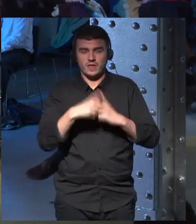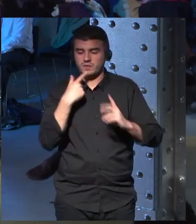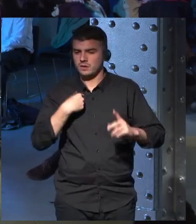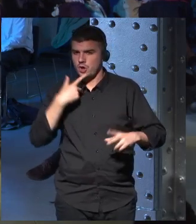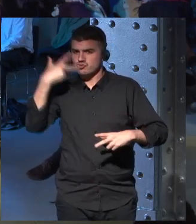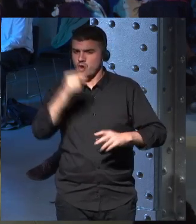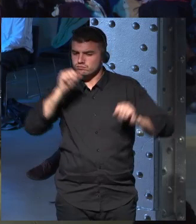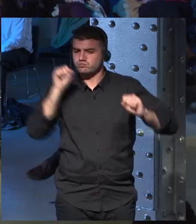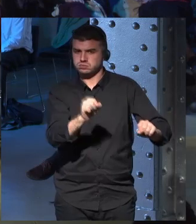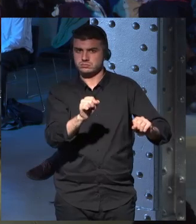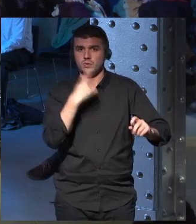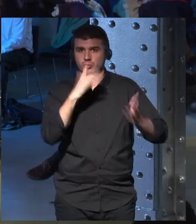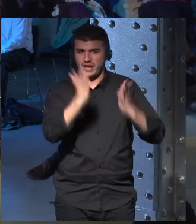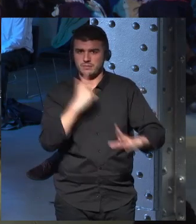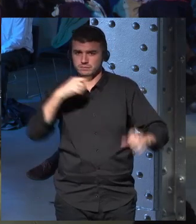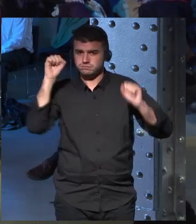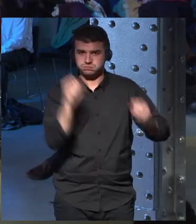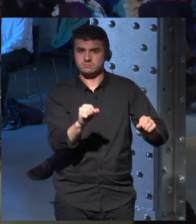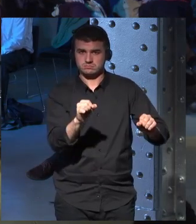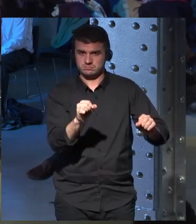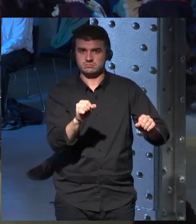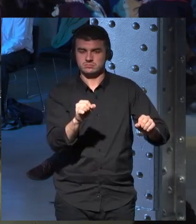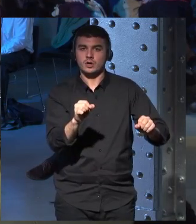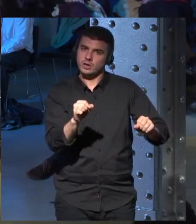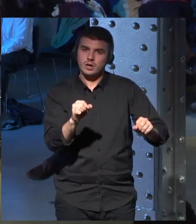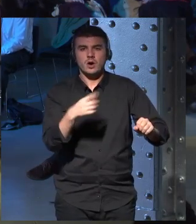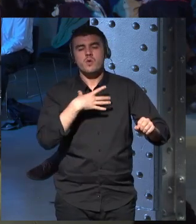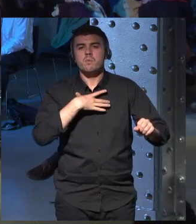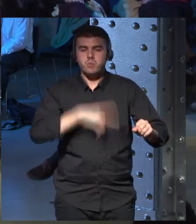can a healing process ever begin?